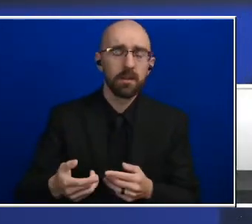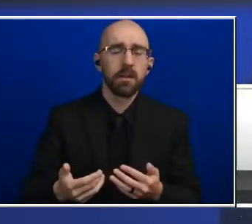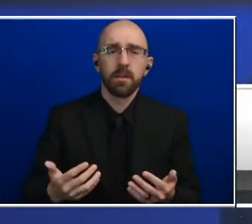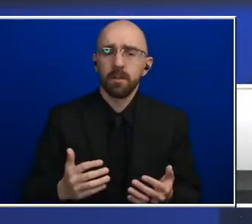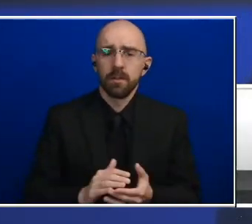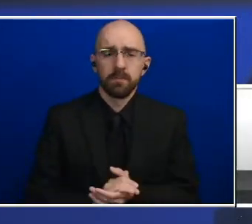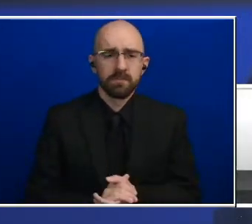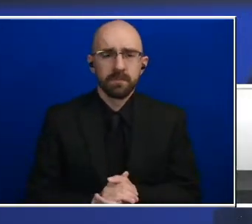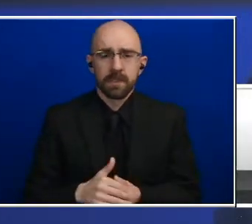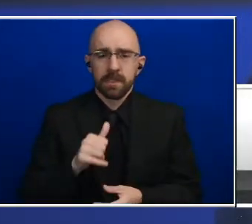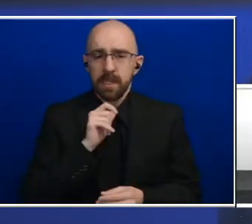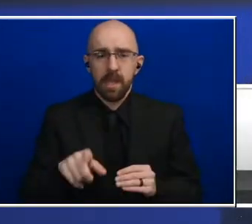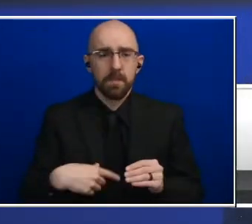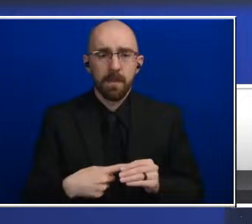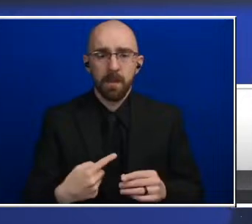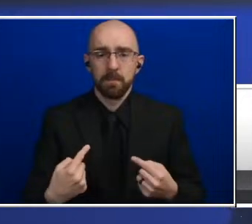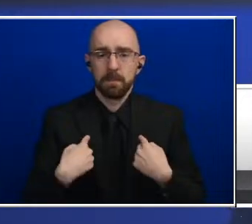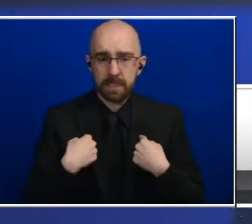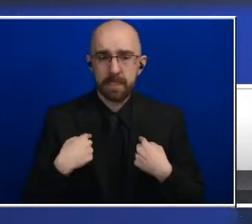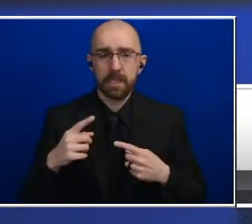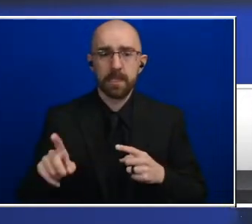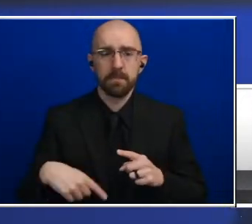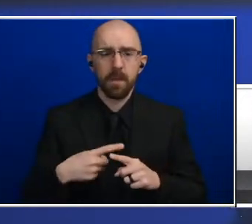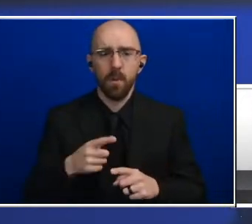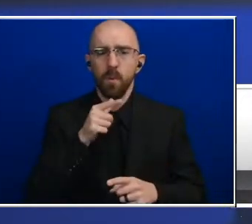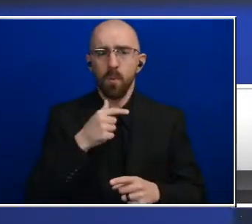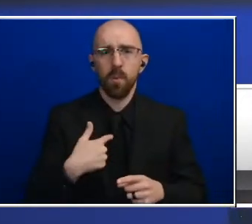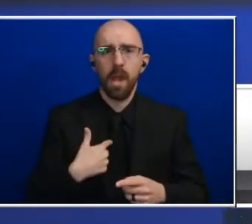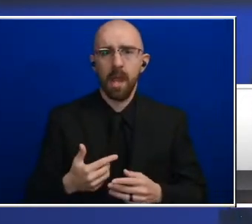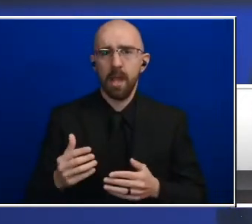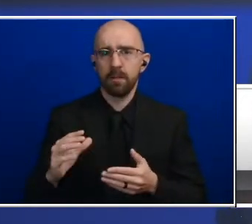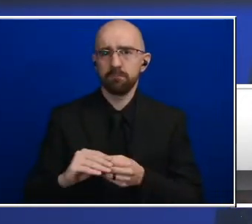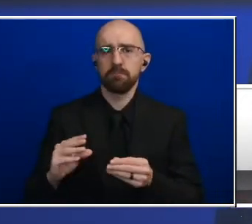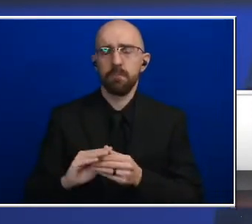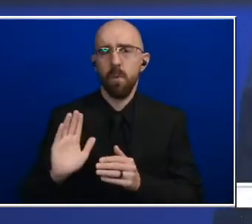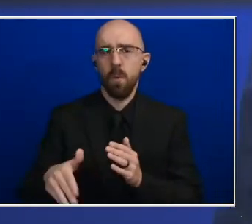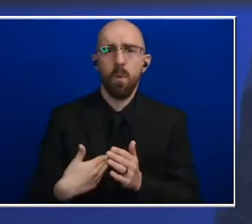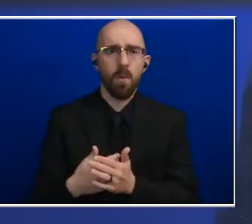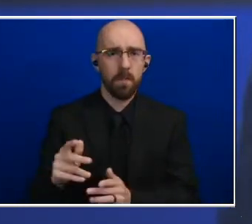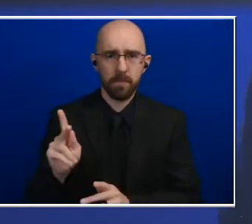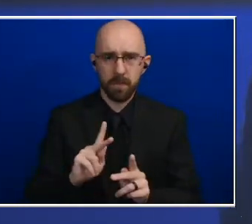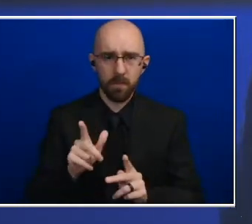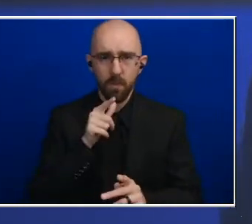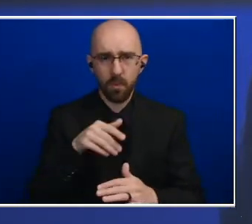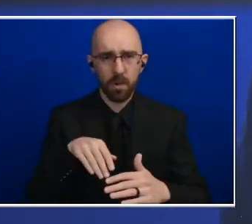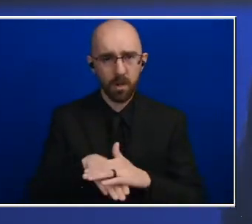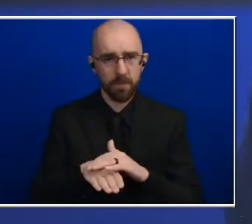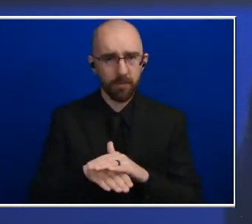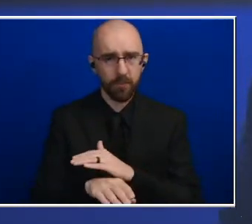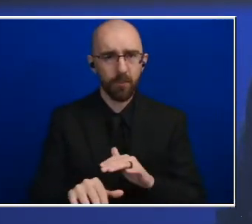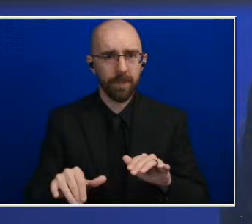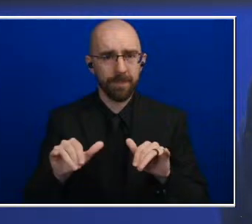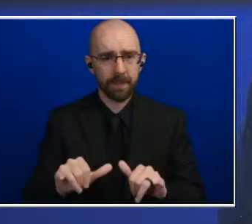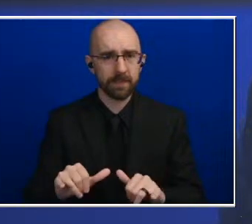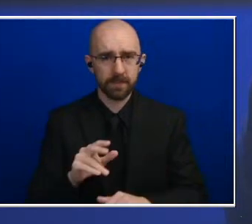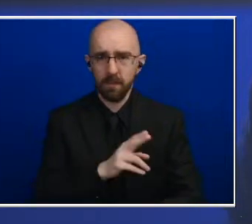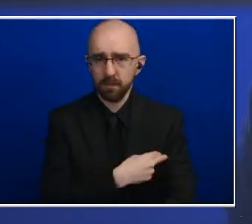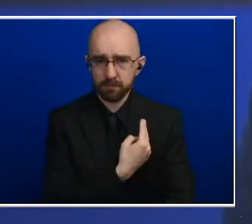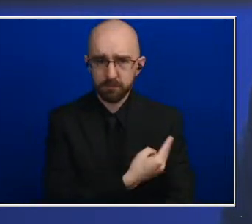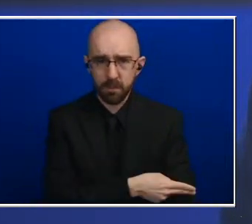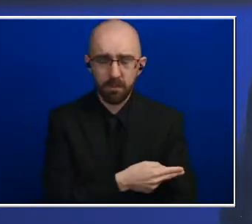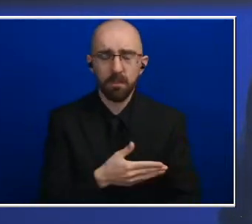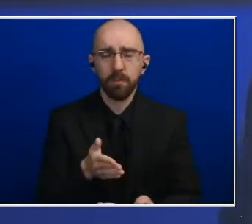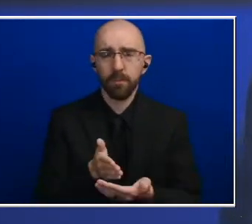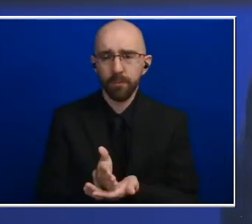me, it's about who I speak for all the patients who come through your hospital and through